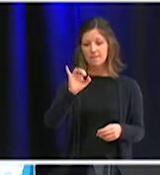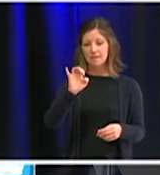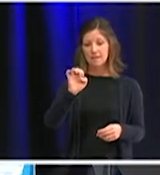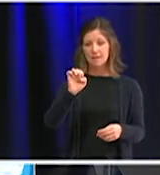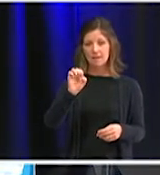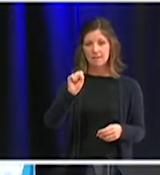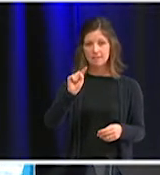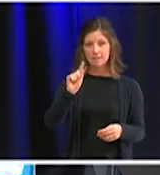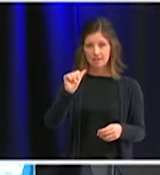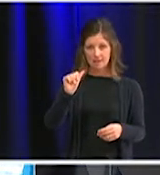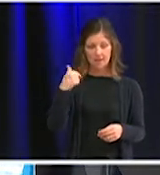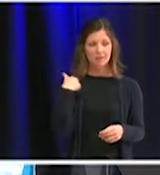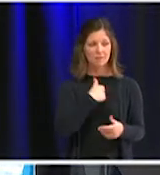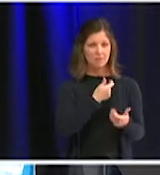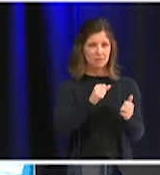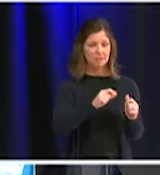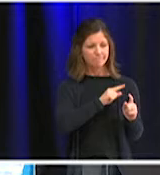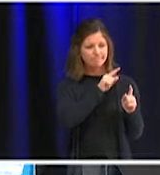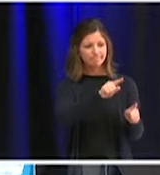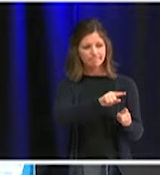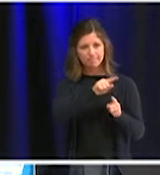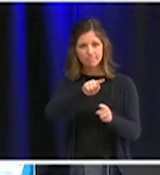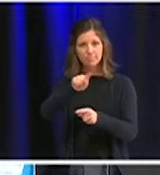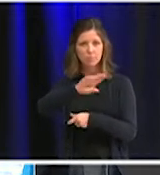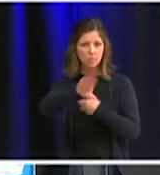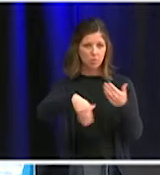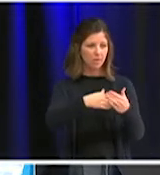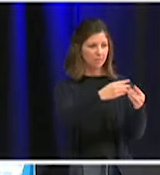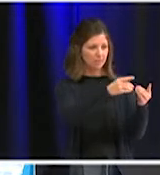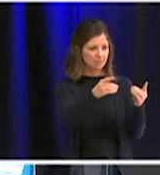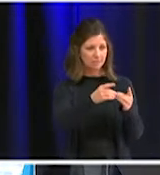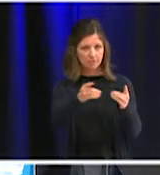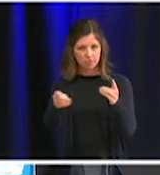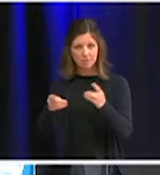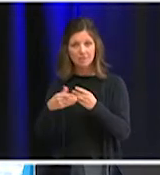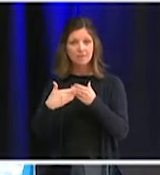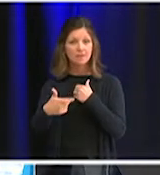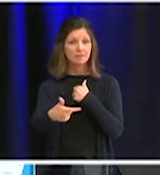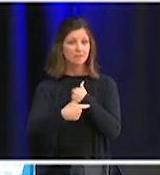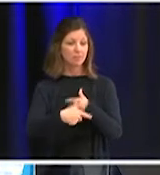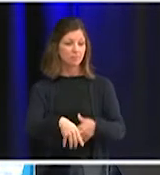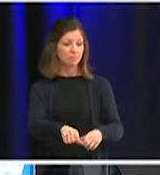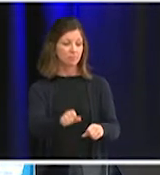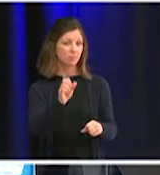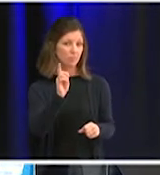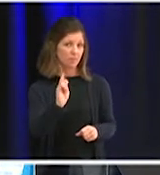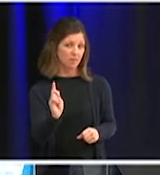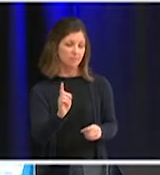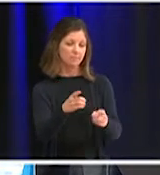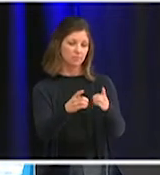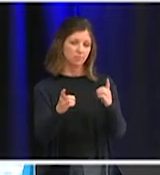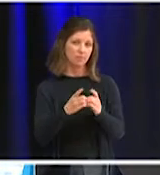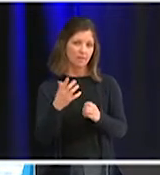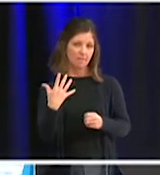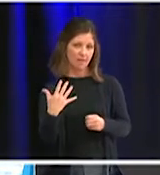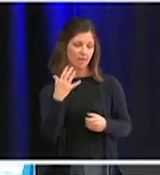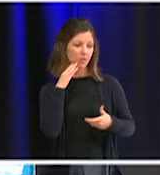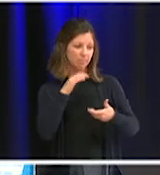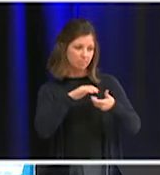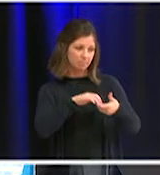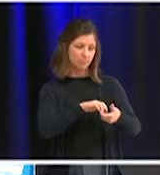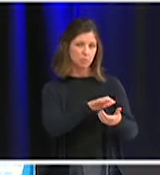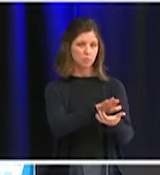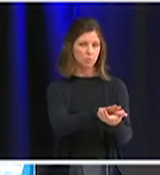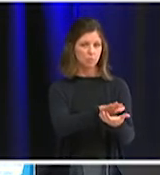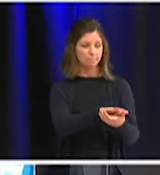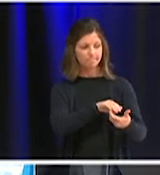We're trying to hit all the districts, so make sure we can spread the word. And next time we'll be in District 5, and we're going to team up with the school system, and so we can